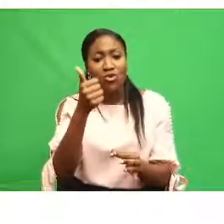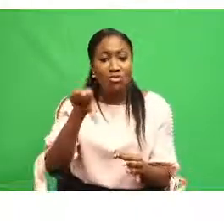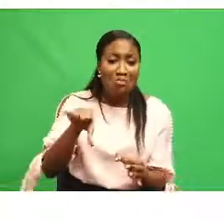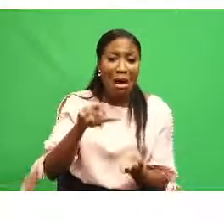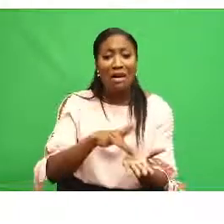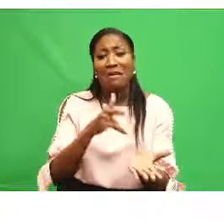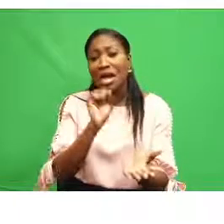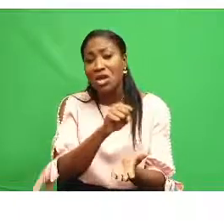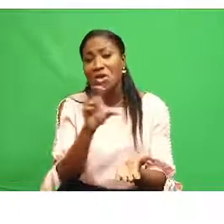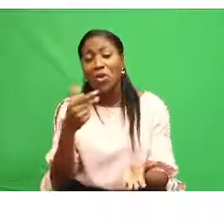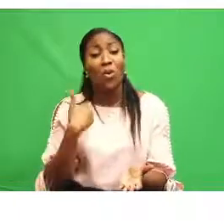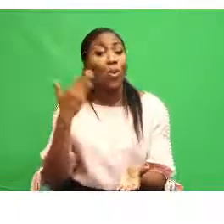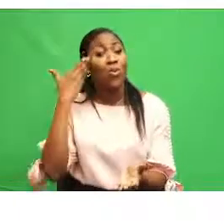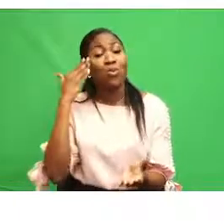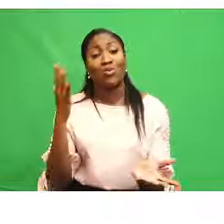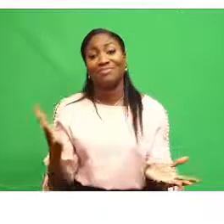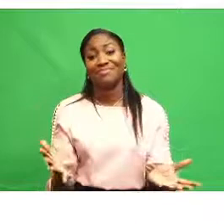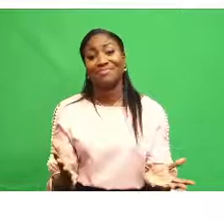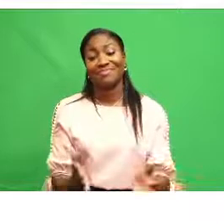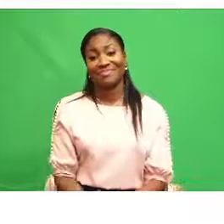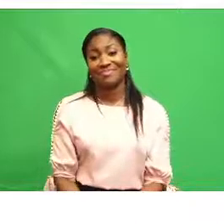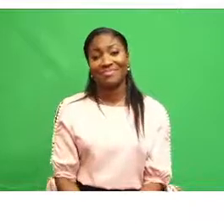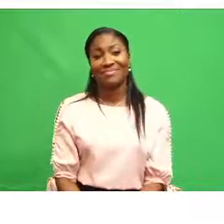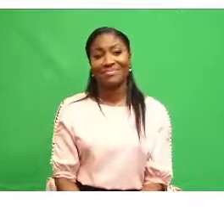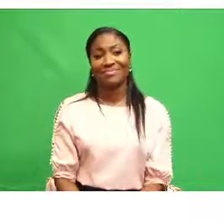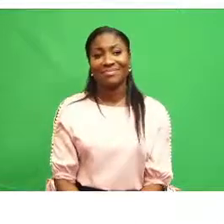going to turn out.